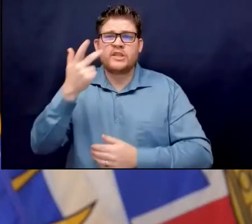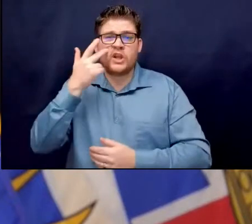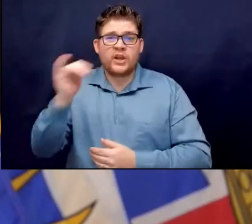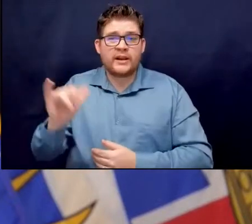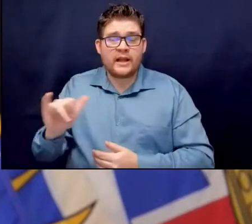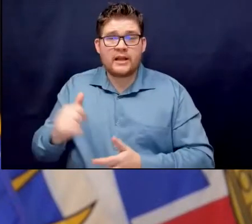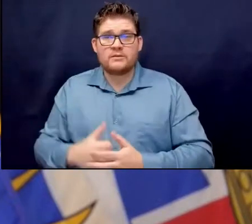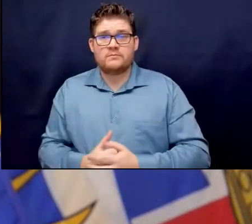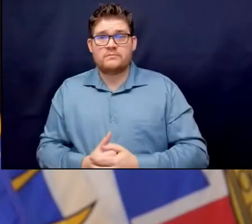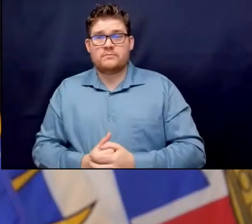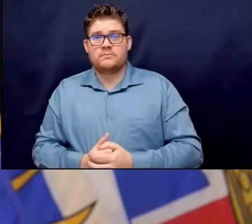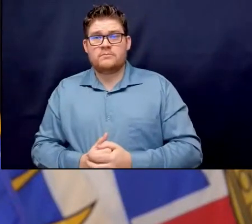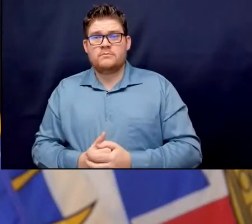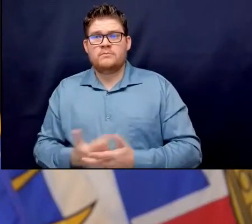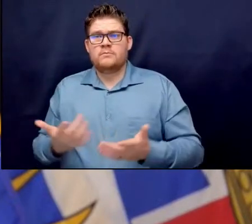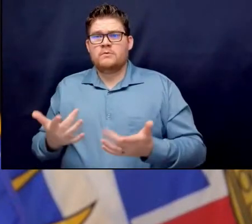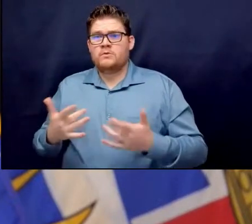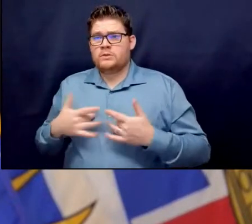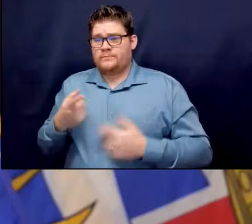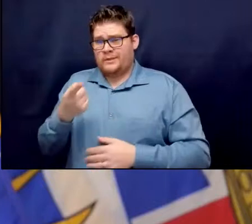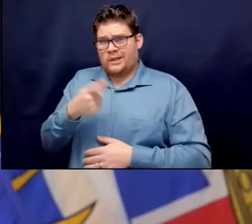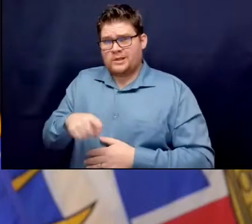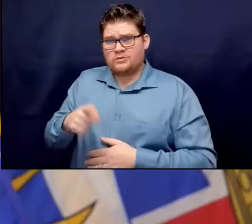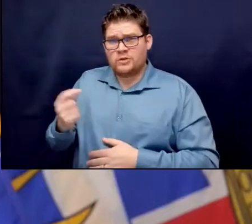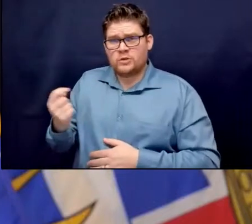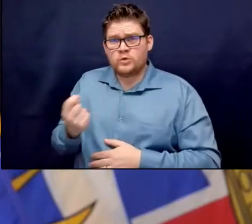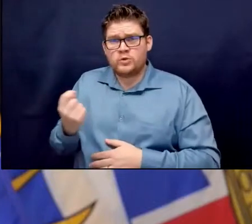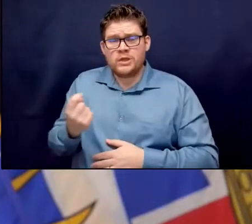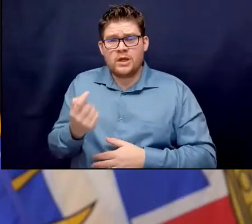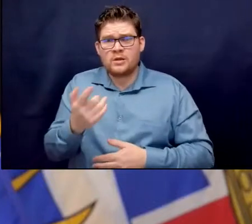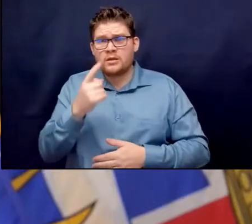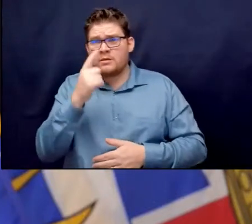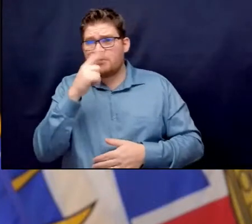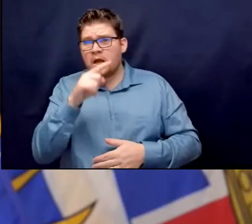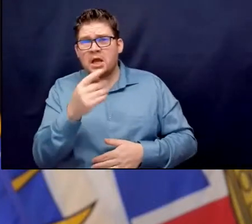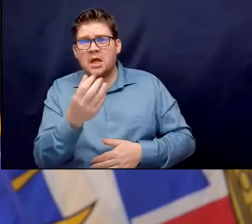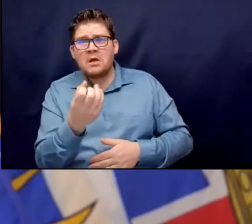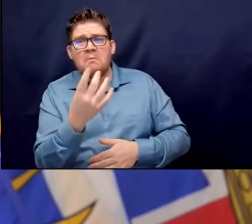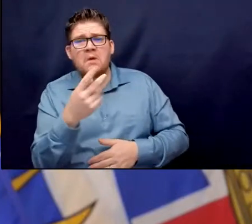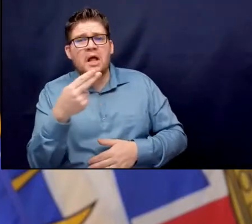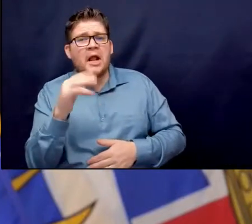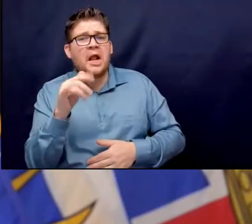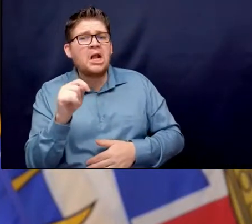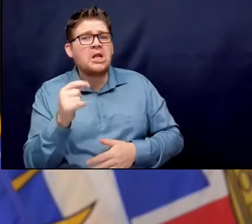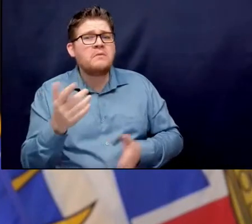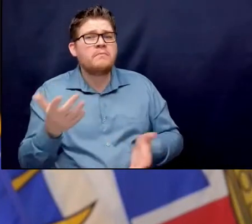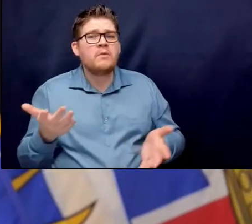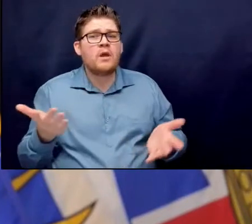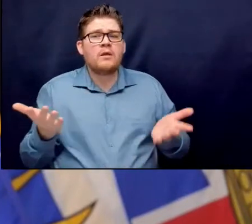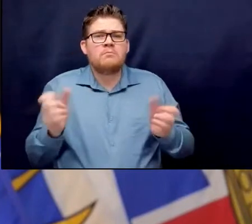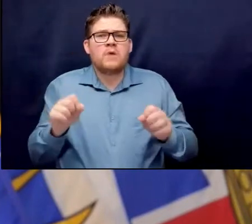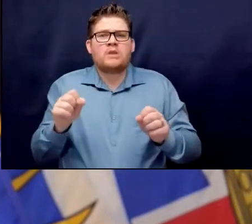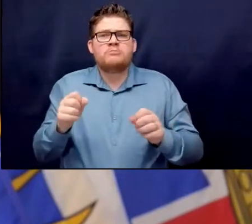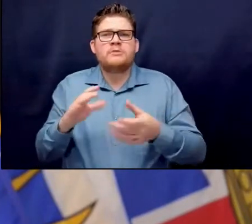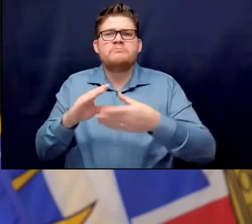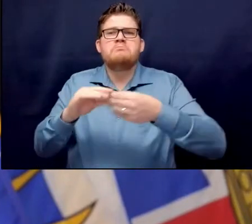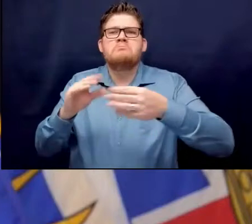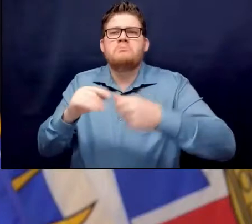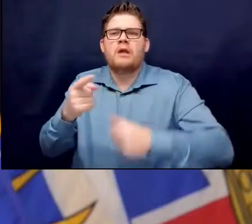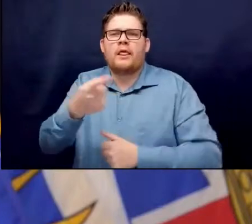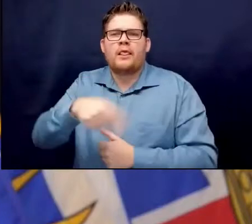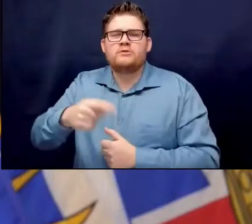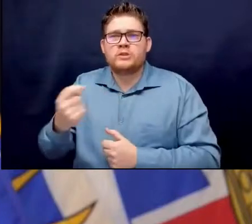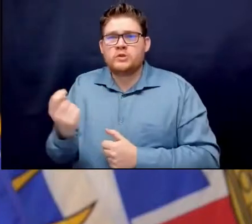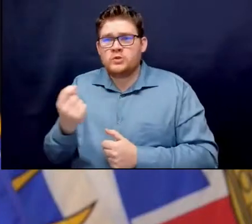we'll hear on Tuesday. Are there going to be any restrictions that may get lifted or modified in relation to gyms or otherwise? I'm going to